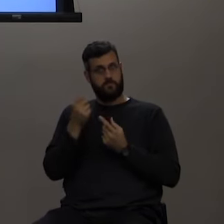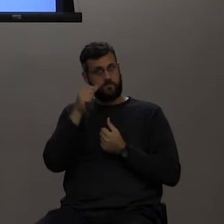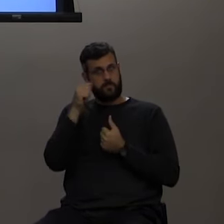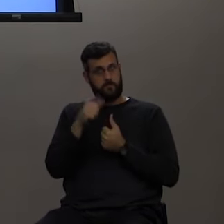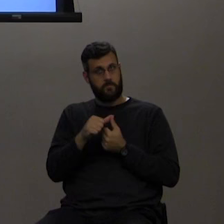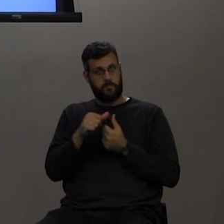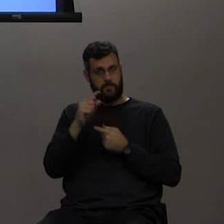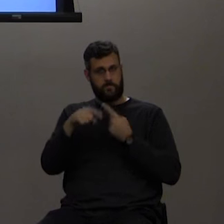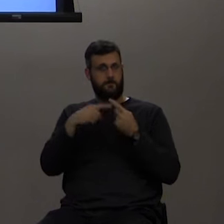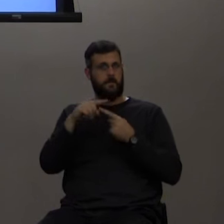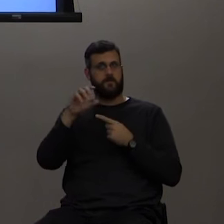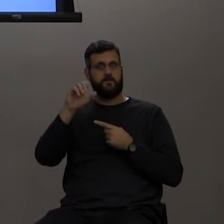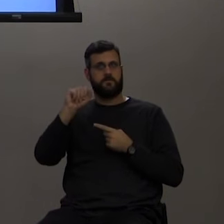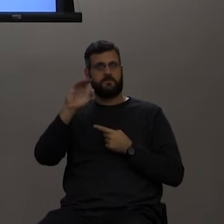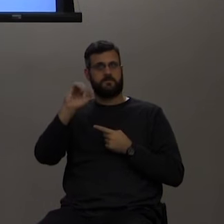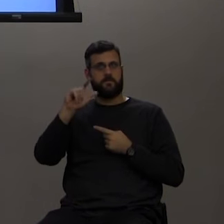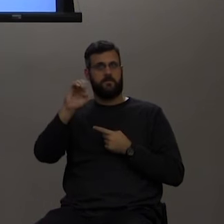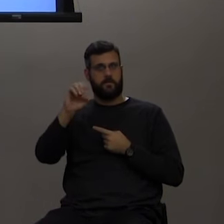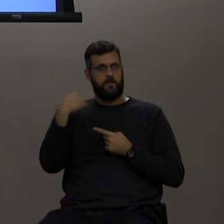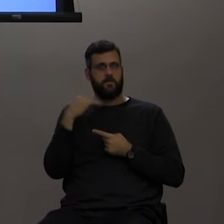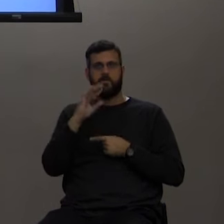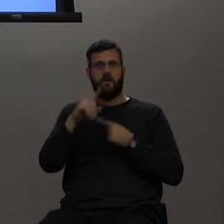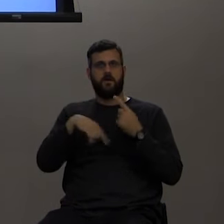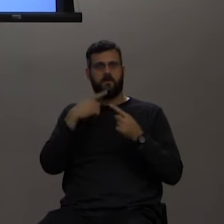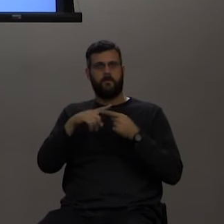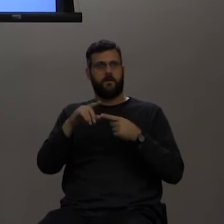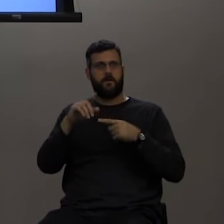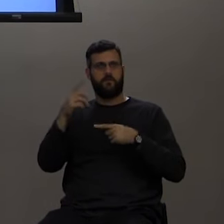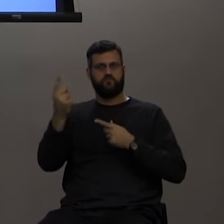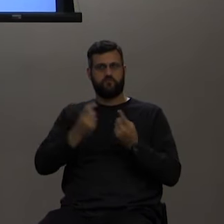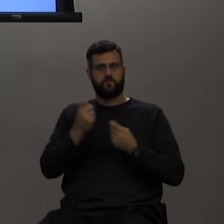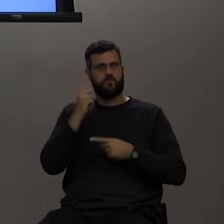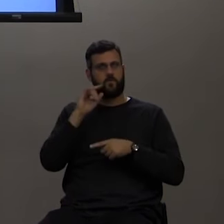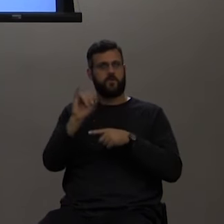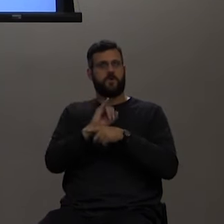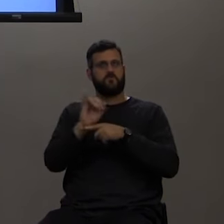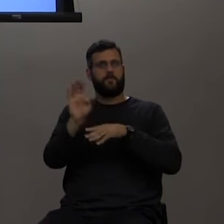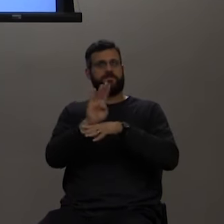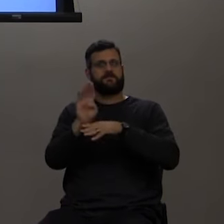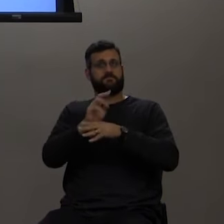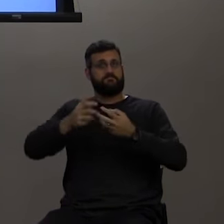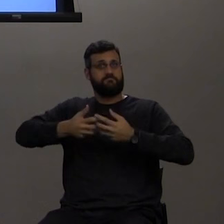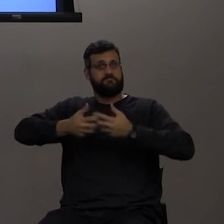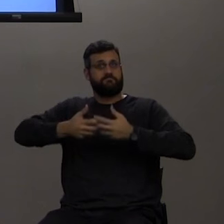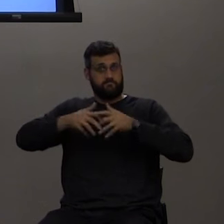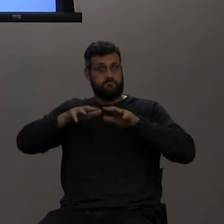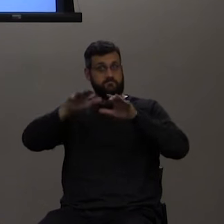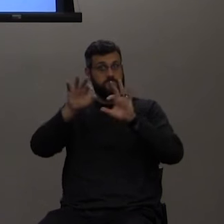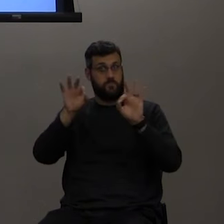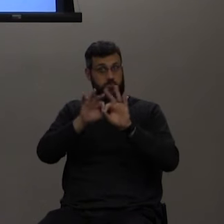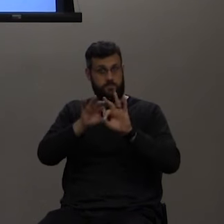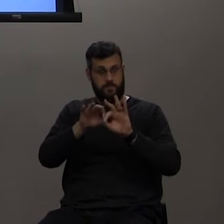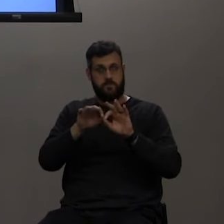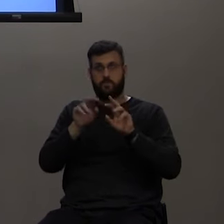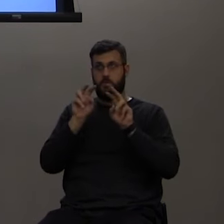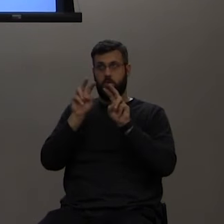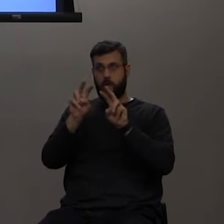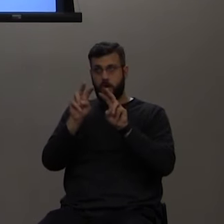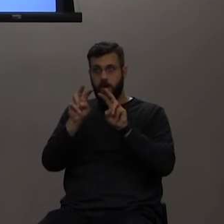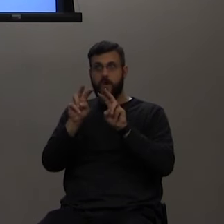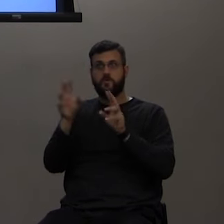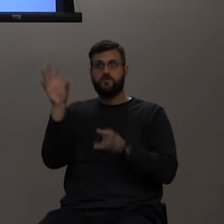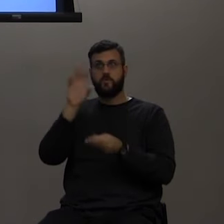to scale. I know we talk a lot about industrial recruitment here in Boyle County, and that's something that's very, very important. When we look at it, you know, the